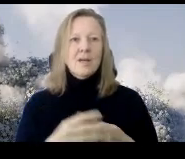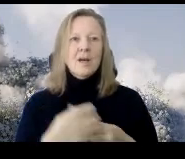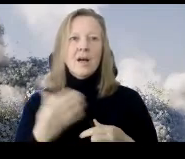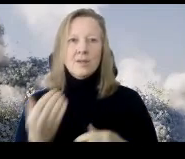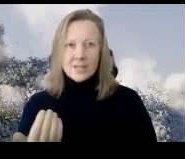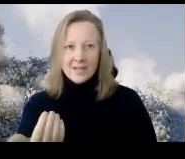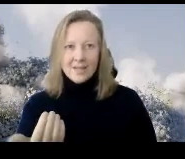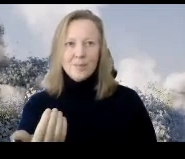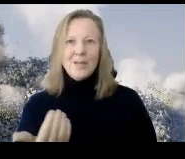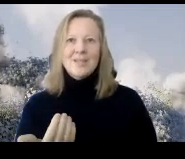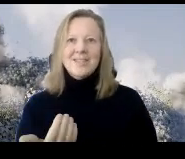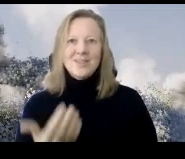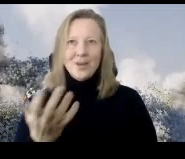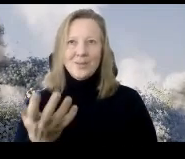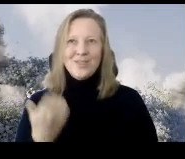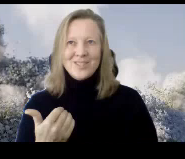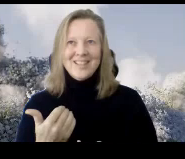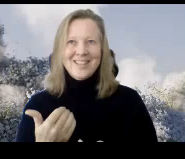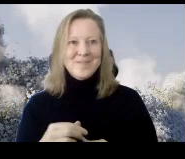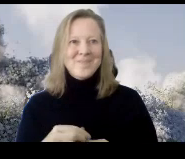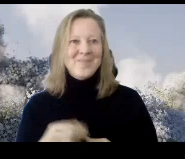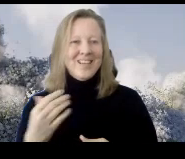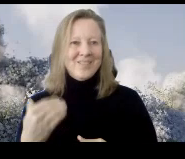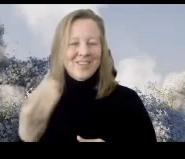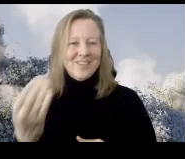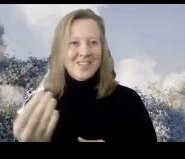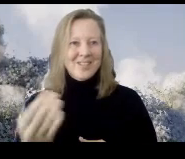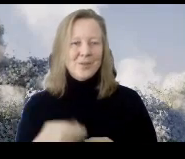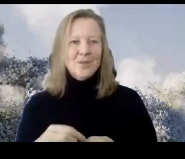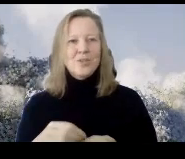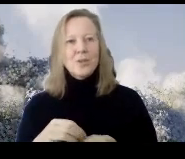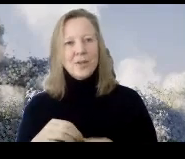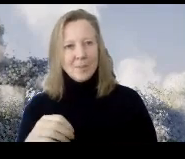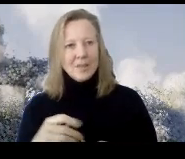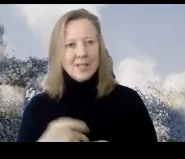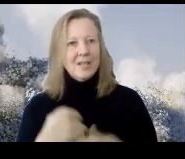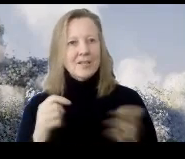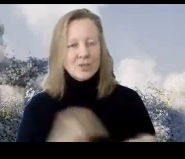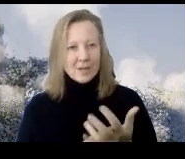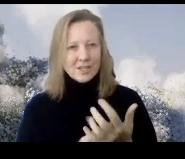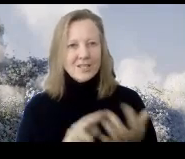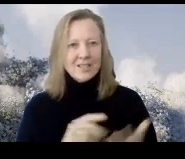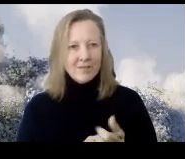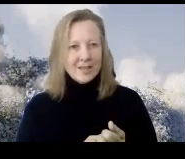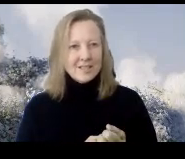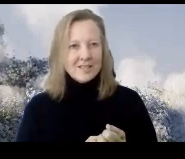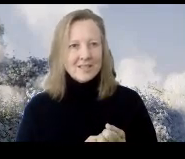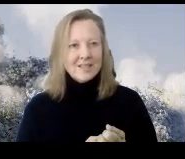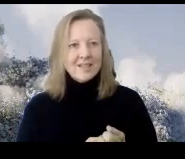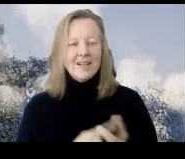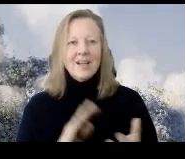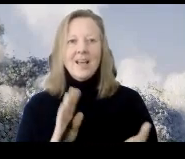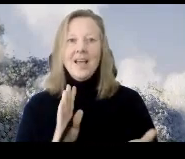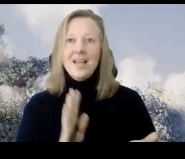with, understanding the patients. You have to understand them. They have to understand you. Showing empathy, instructions and